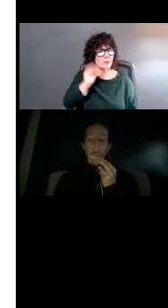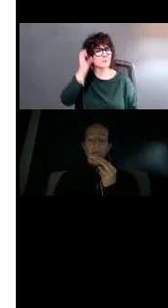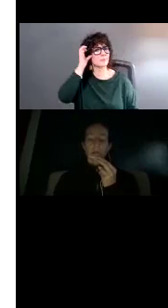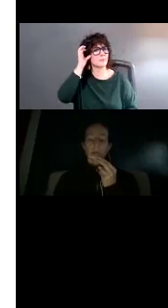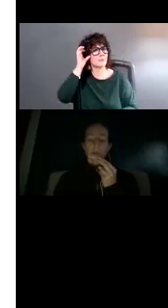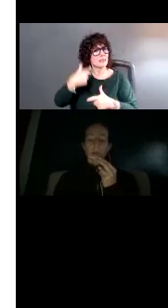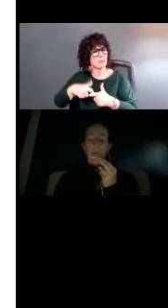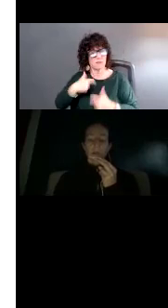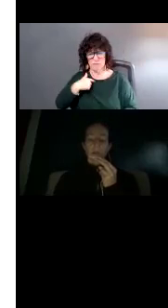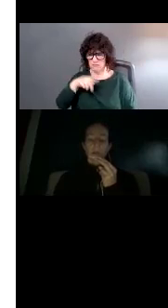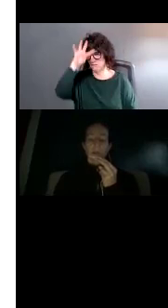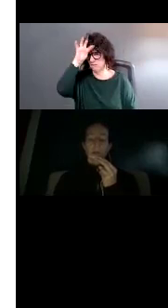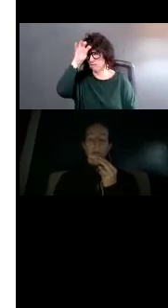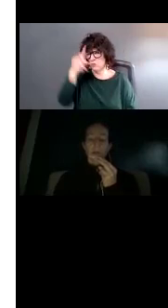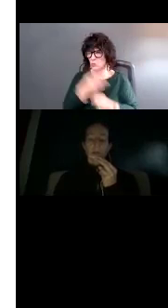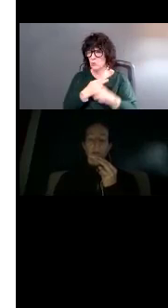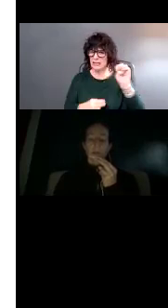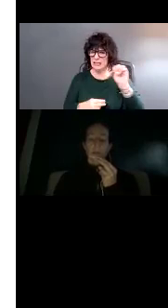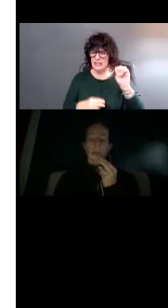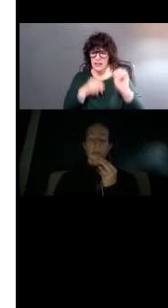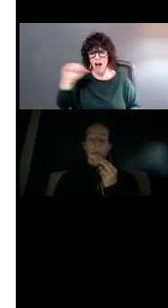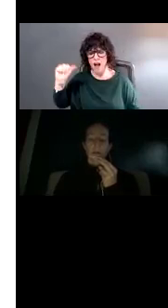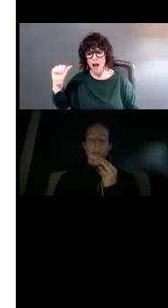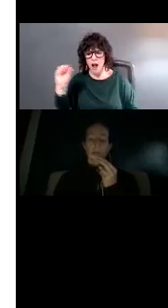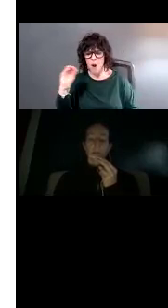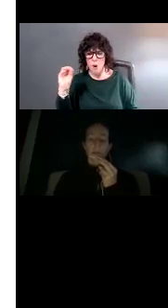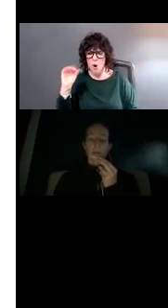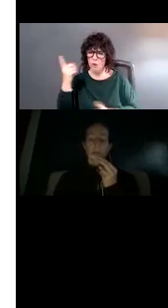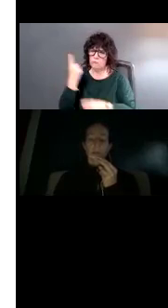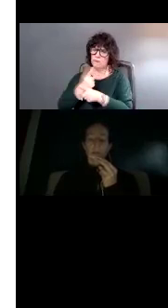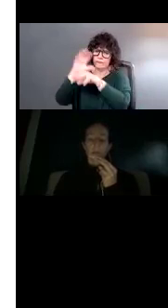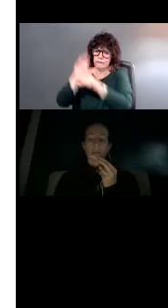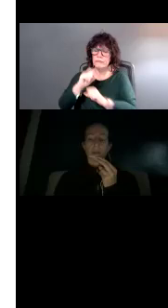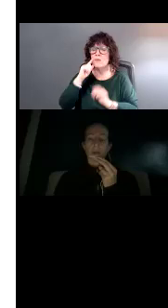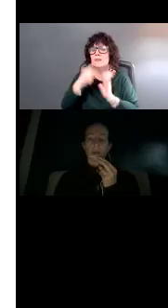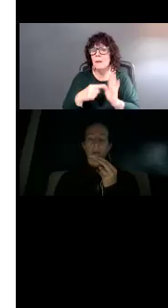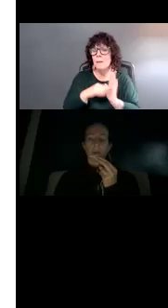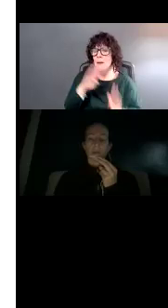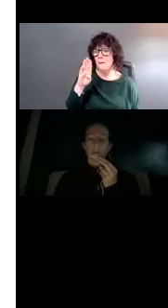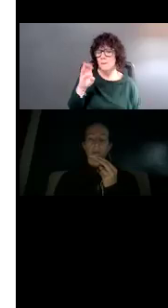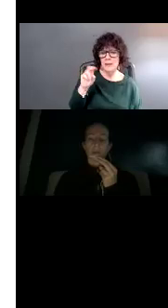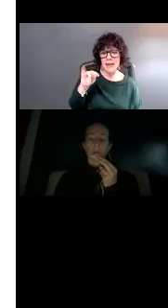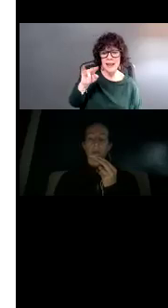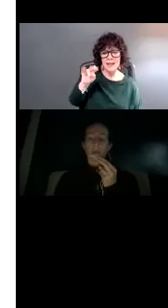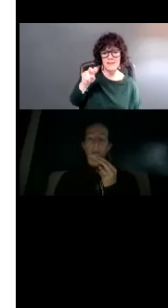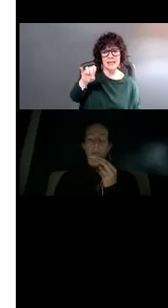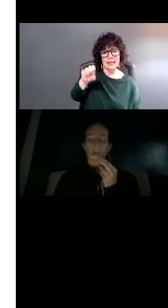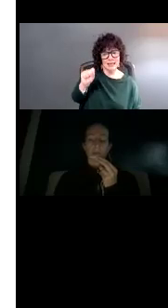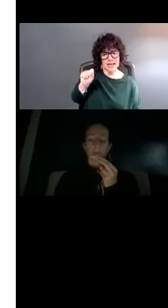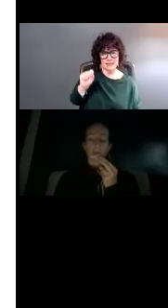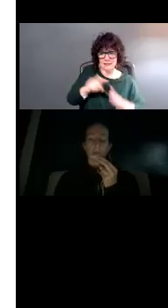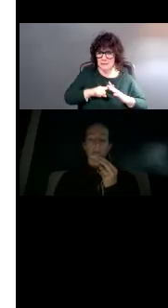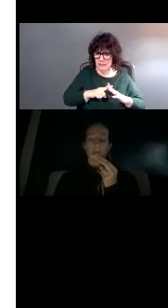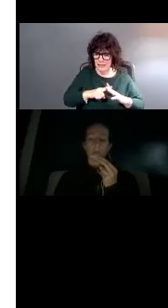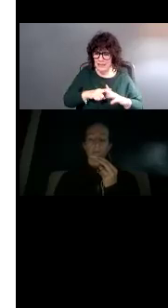beginning of the session, that is not a mistake in pronunciation, but it is a very intentional effort in creating inclusive